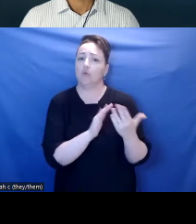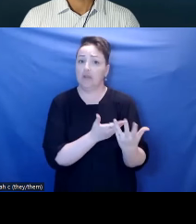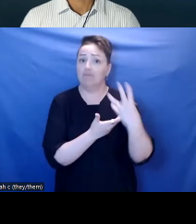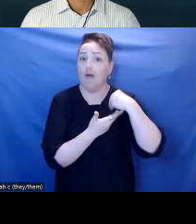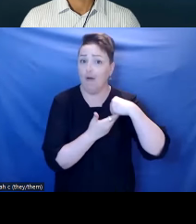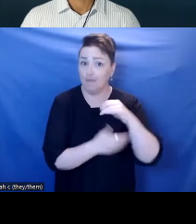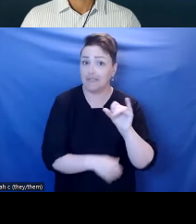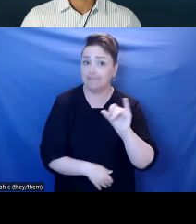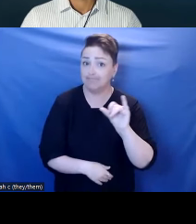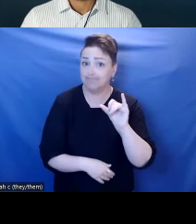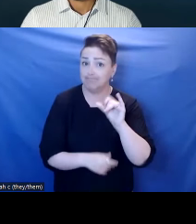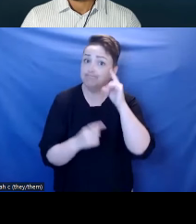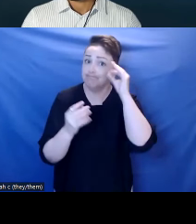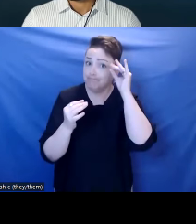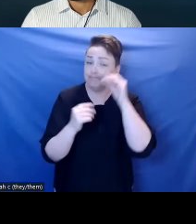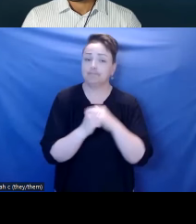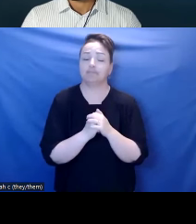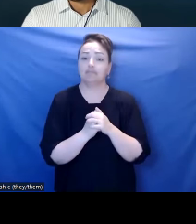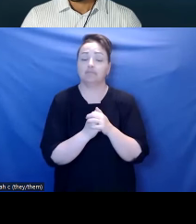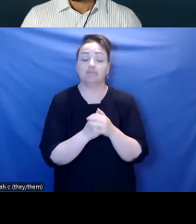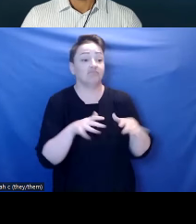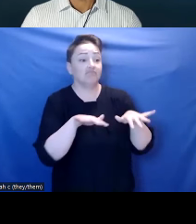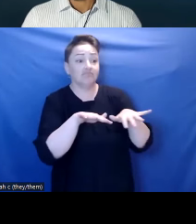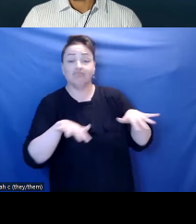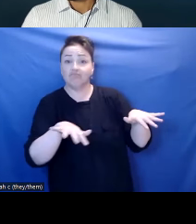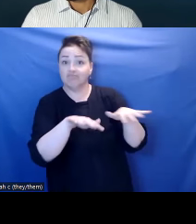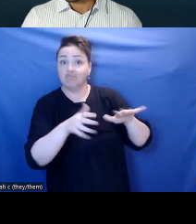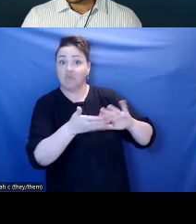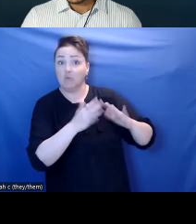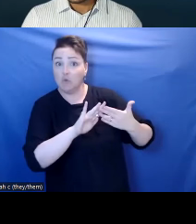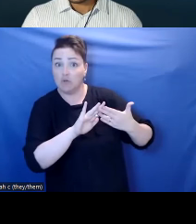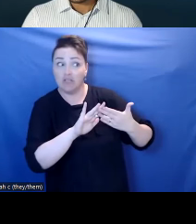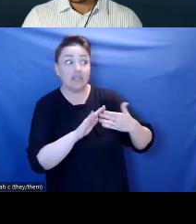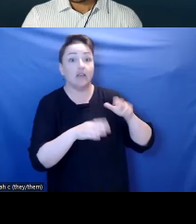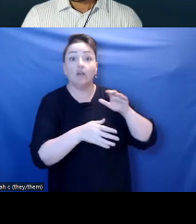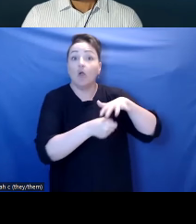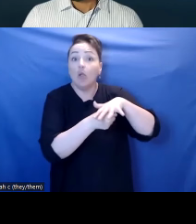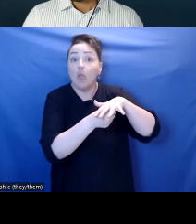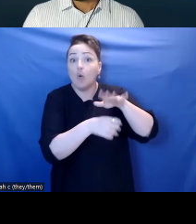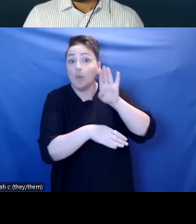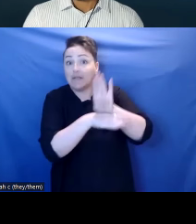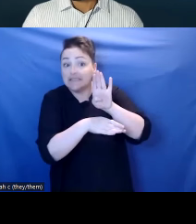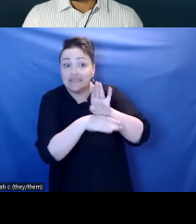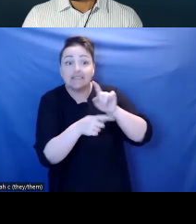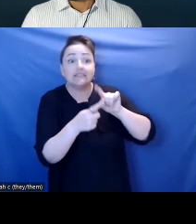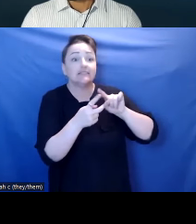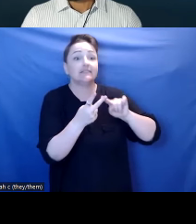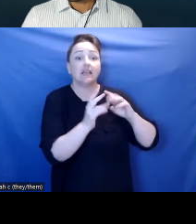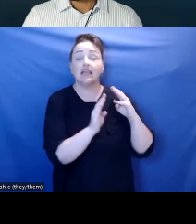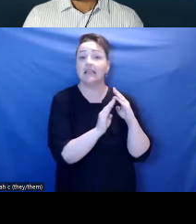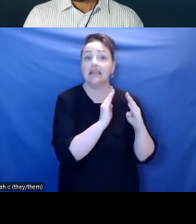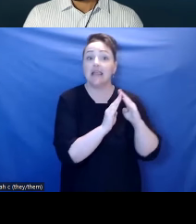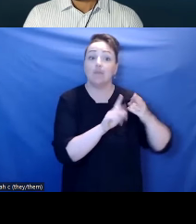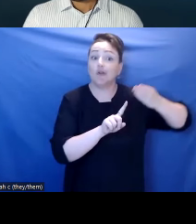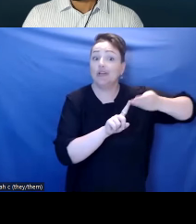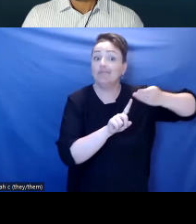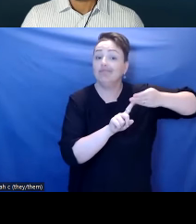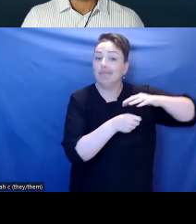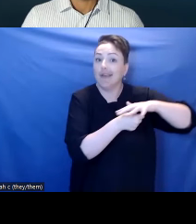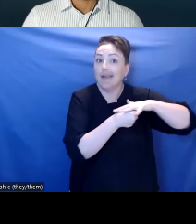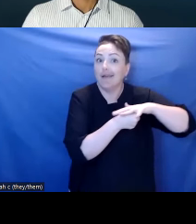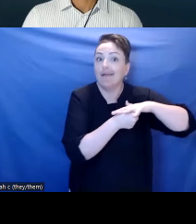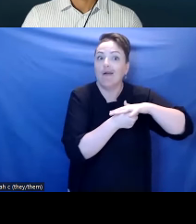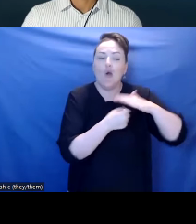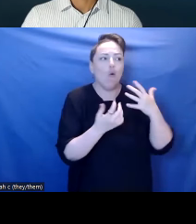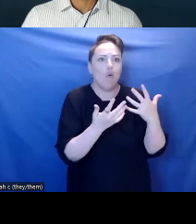desire to preserve local businesses or neighborhood destination coupled with obviously with the concern and scale and character of